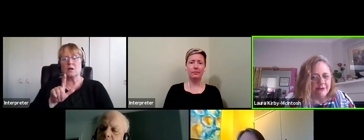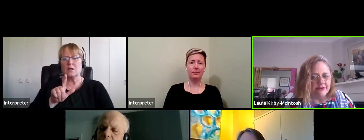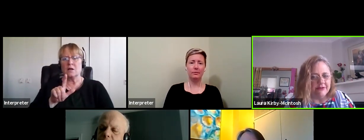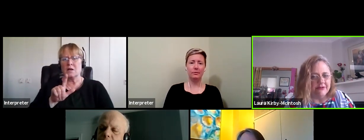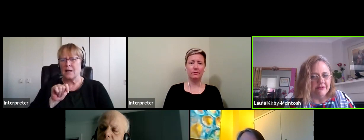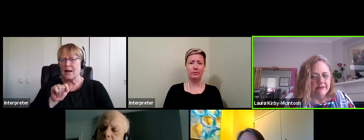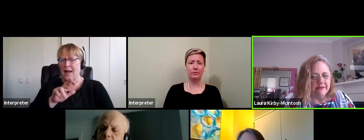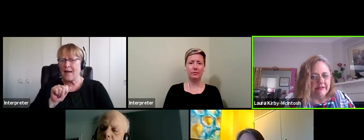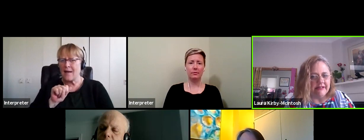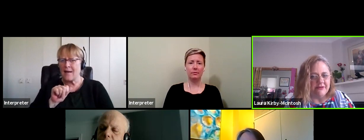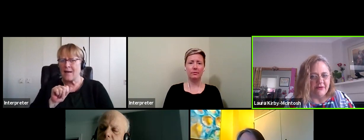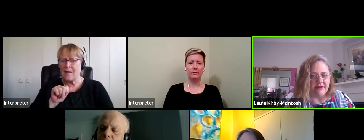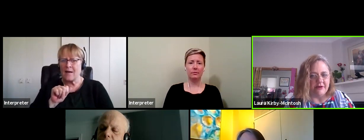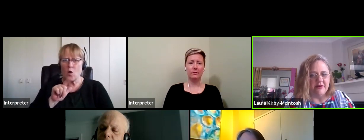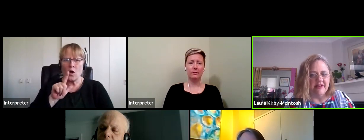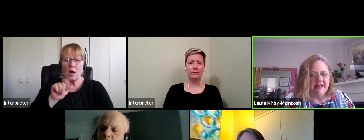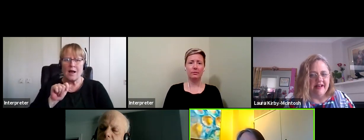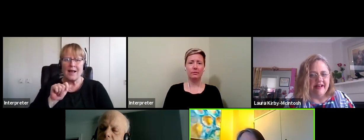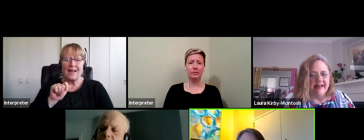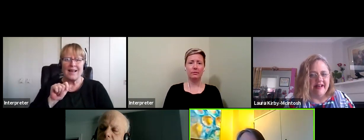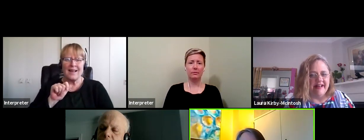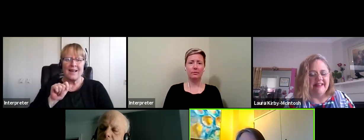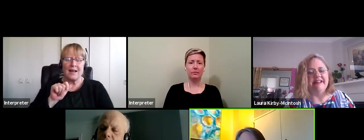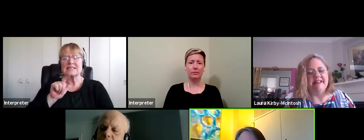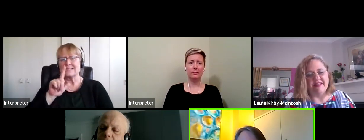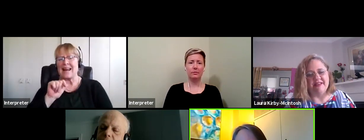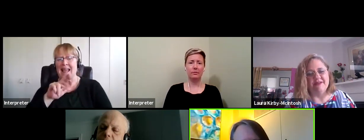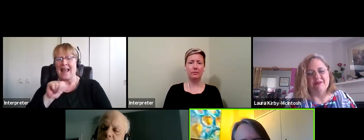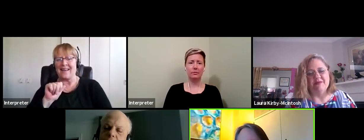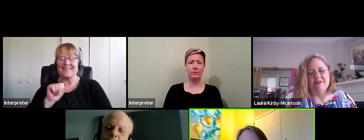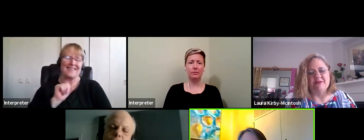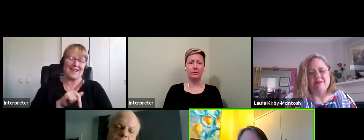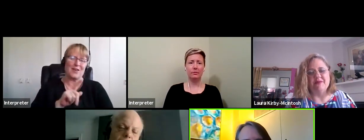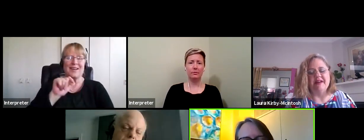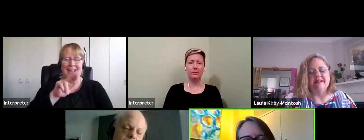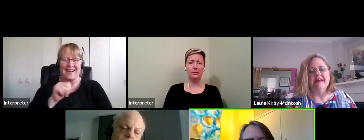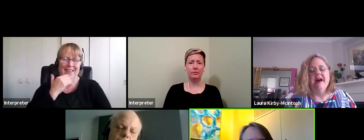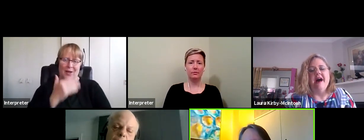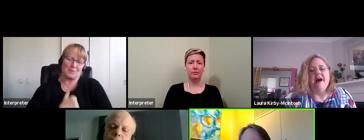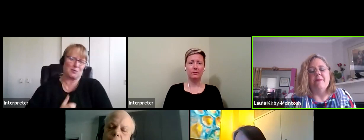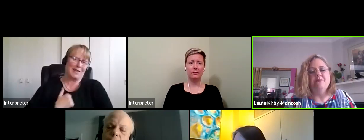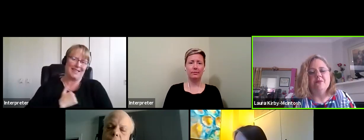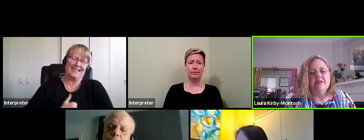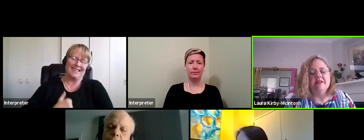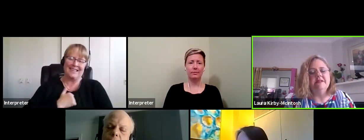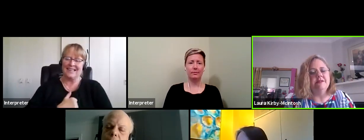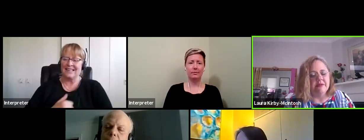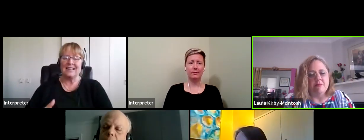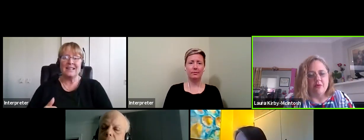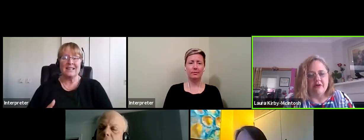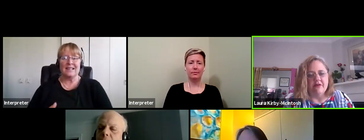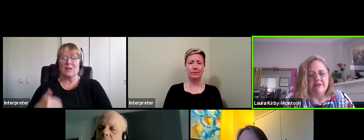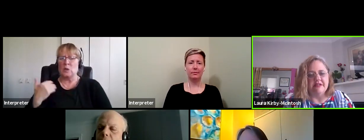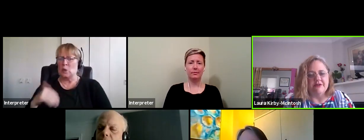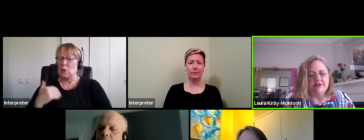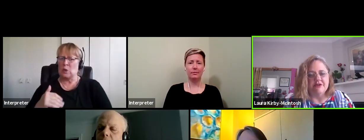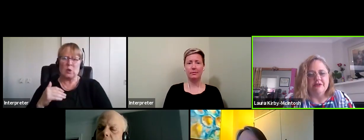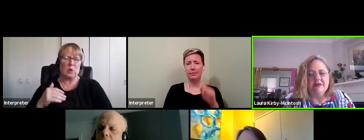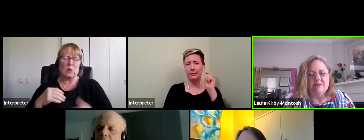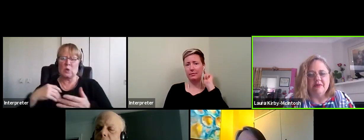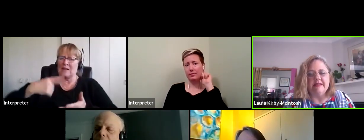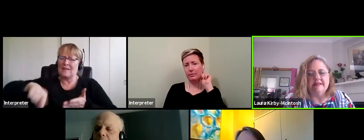Lana or Lena Fredo? Lana, thank you so much. Sorry about that. This is a really important